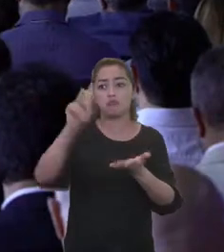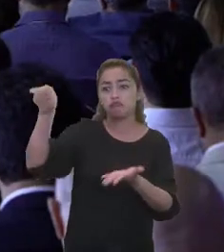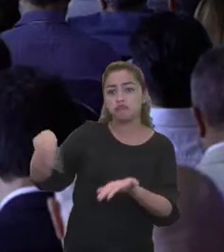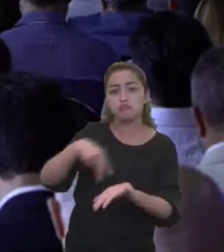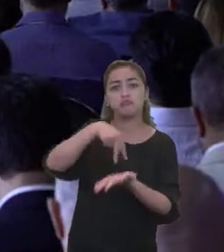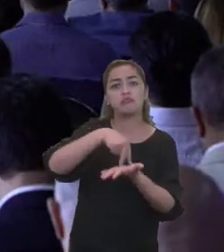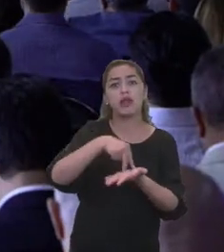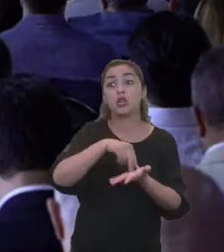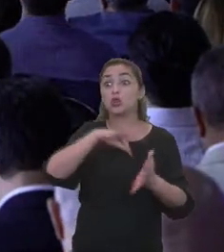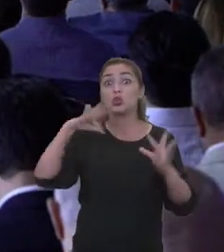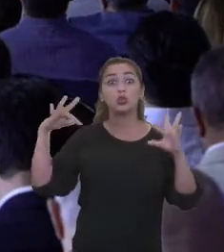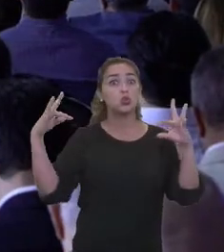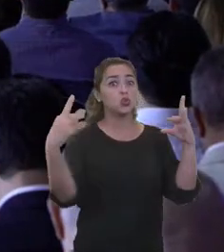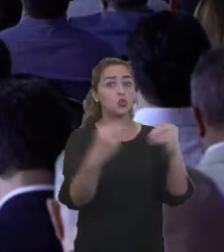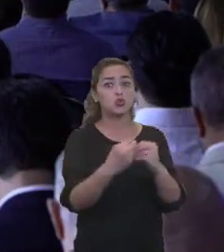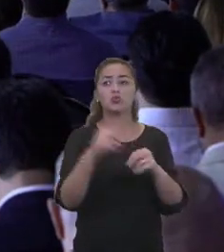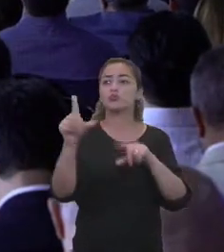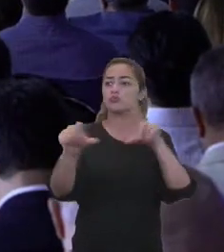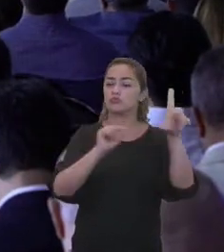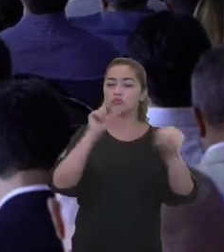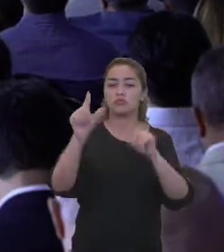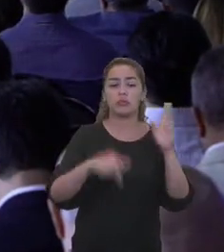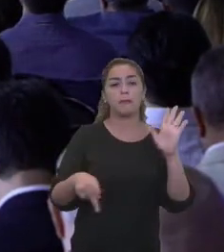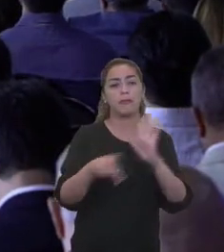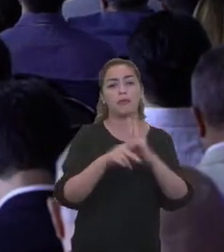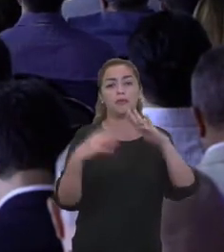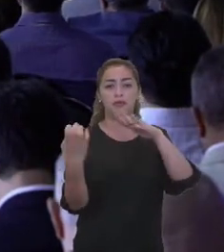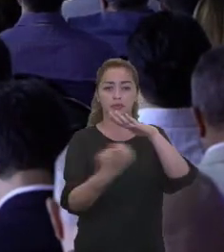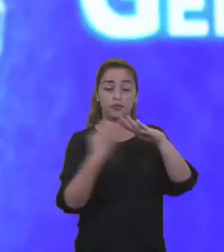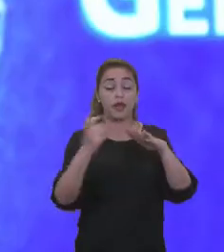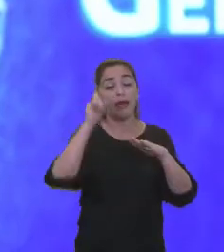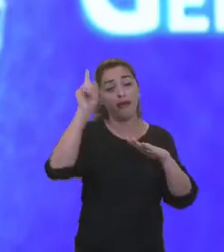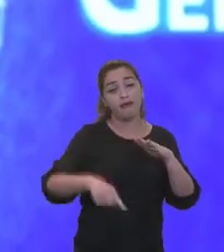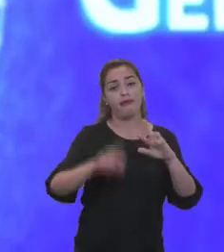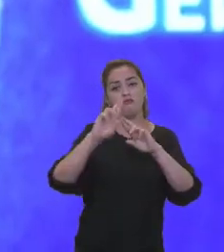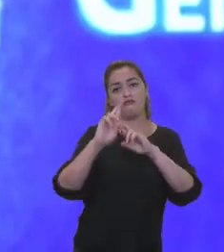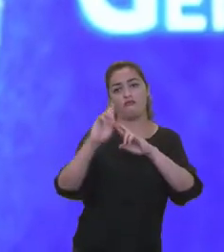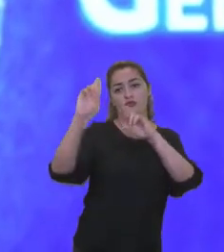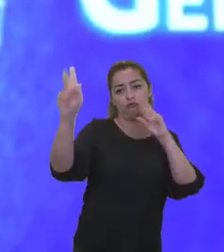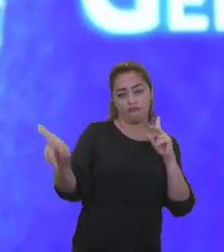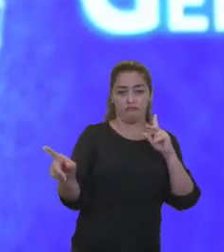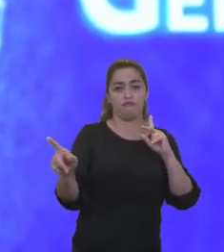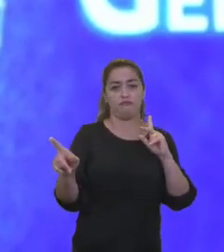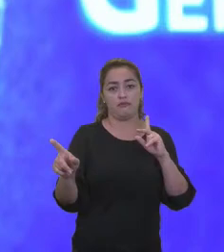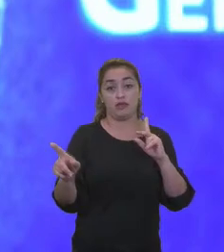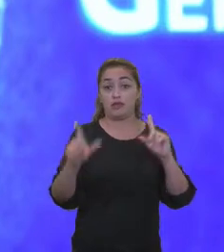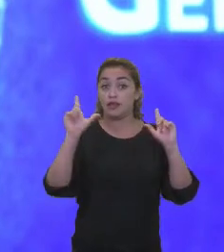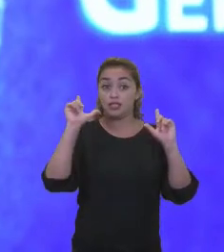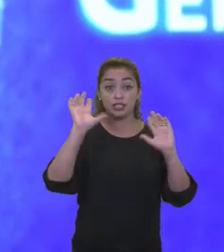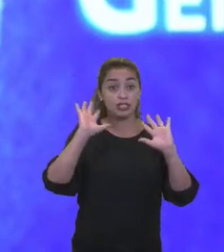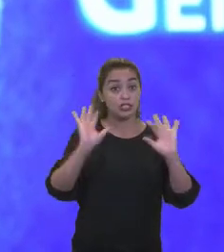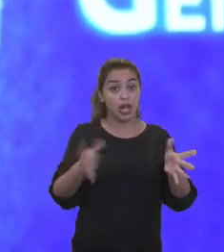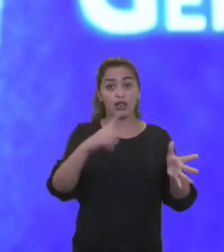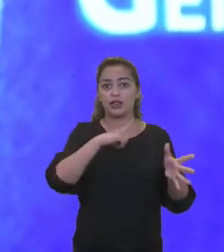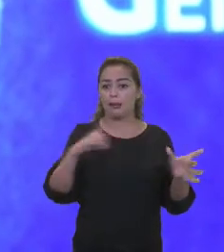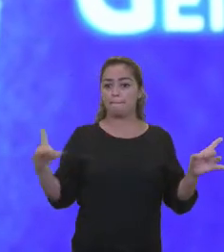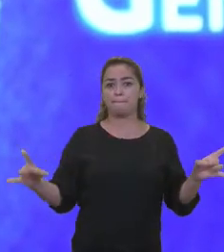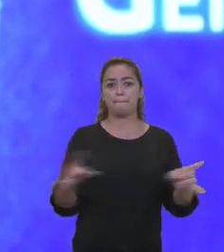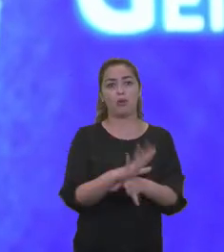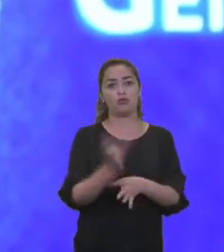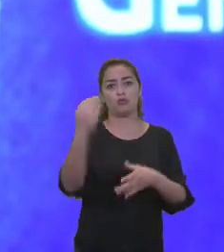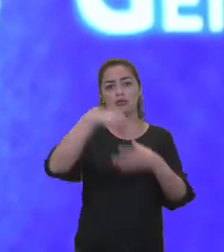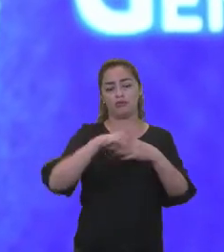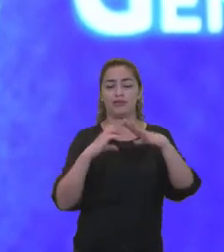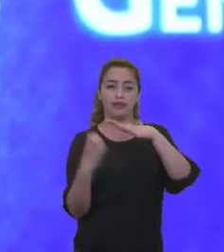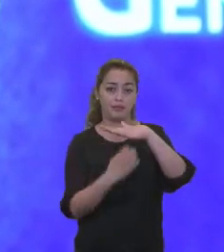our MC today. So it's part of the company. It is a difference that we make, which is fully inside